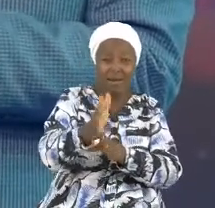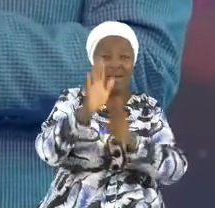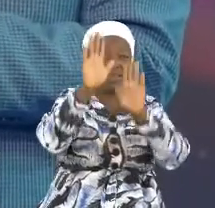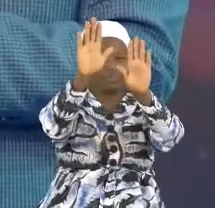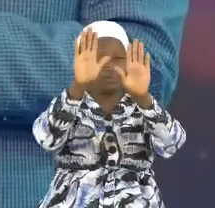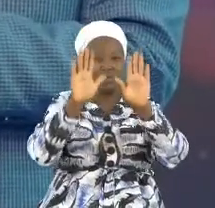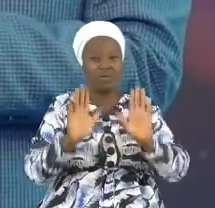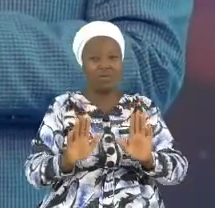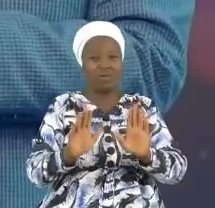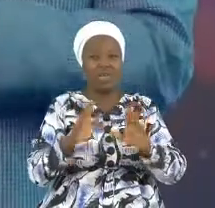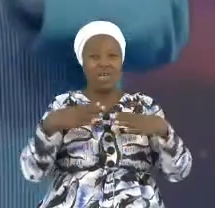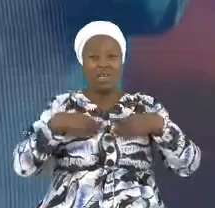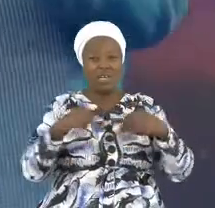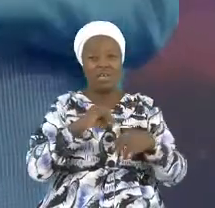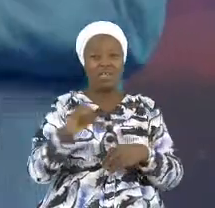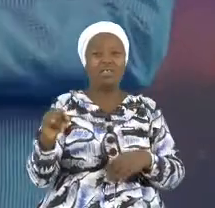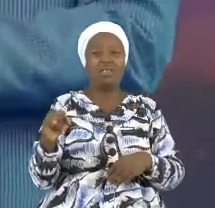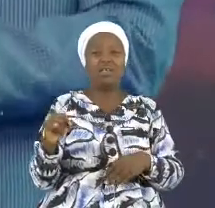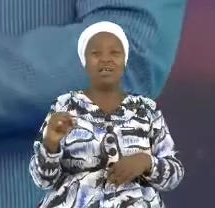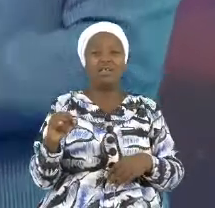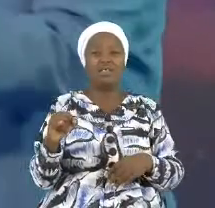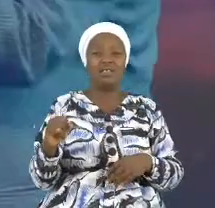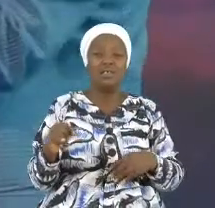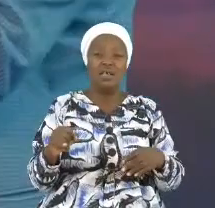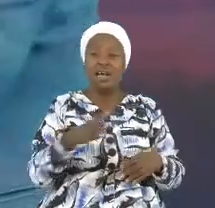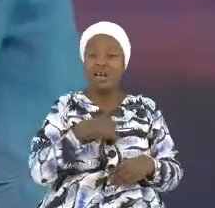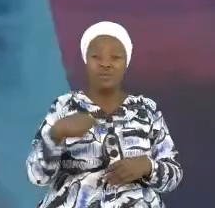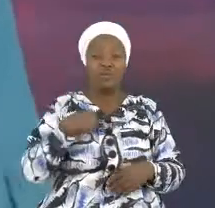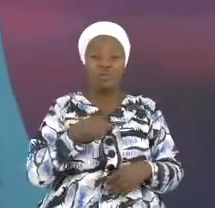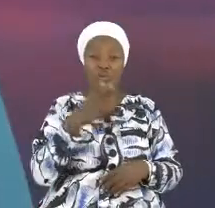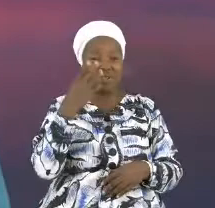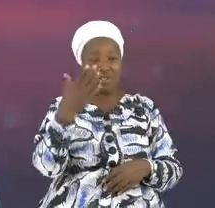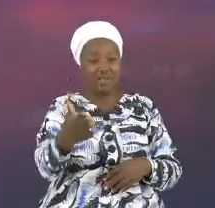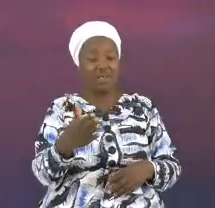healing, and were there. And actually,